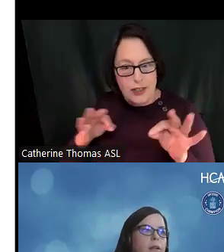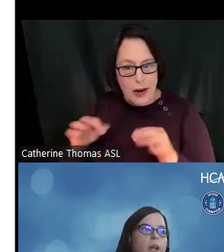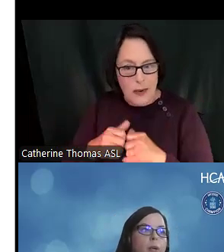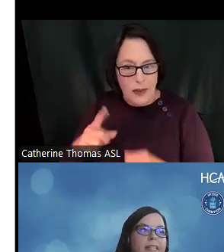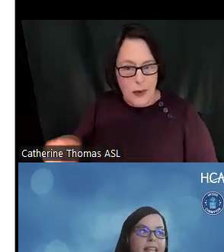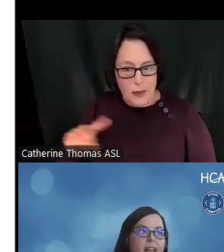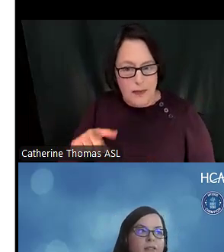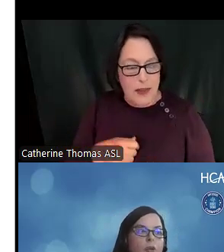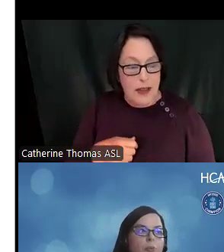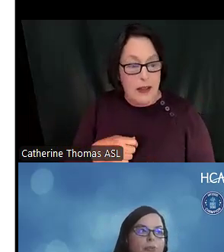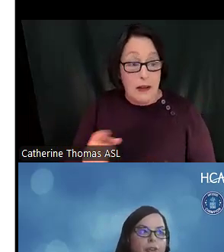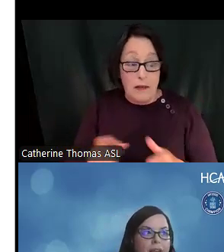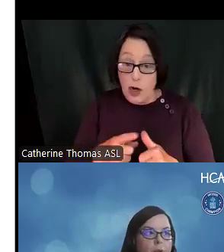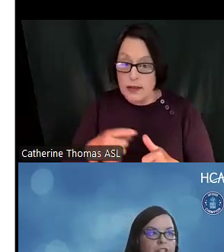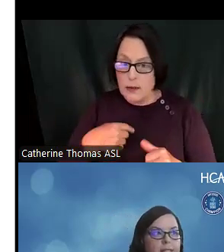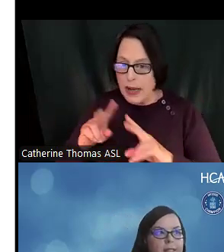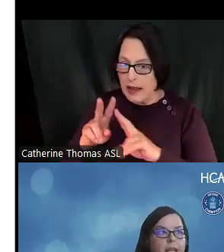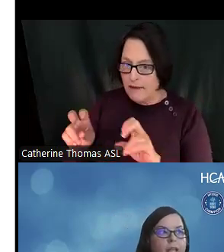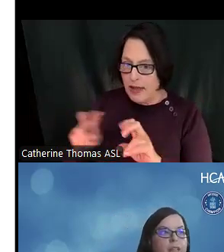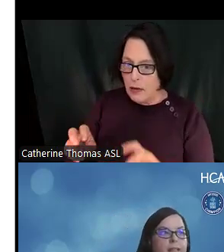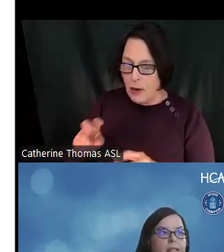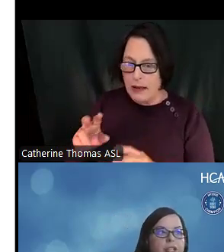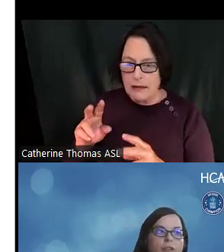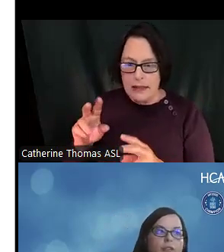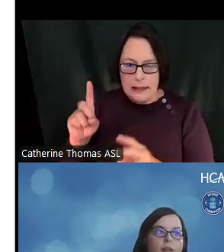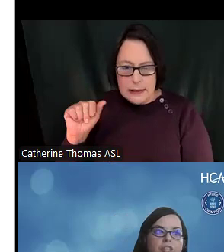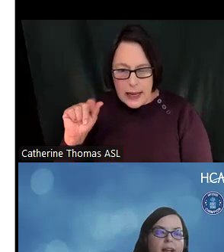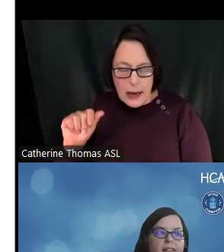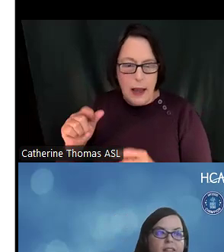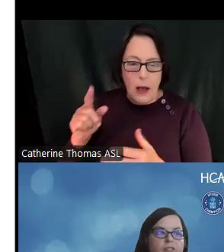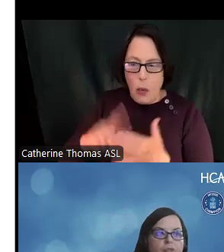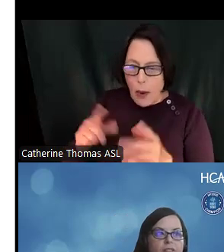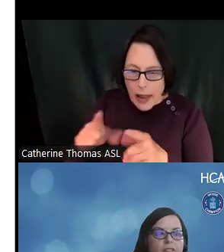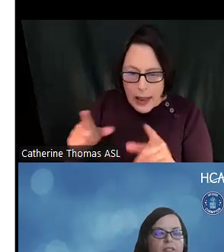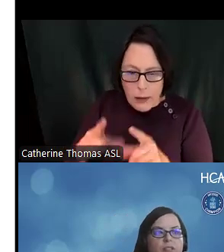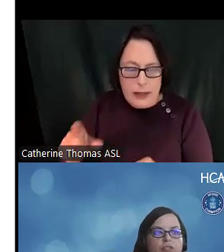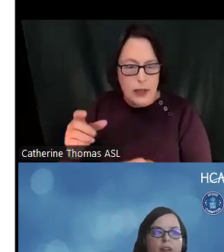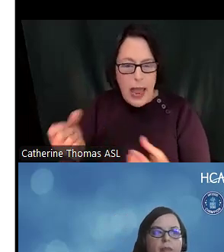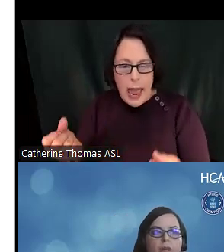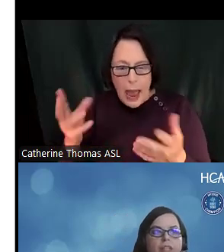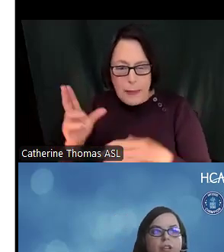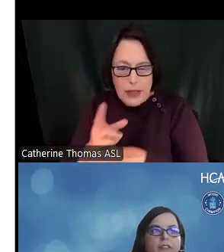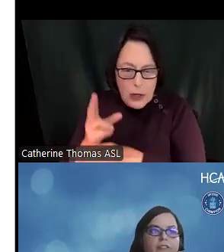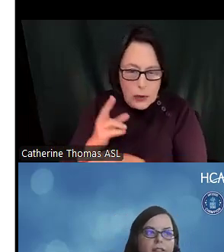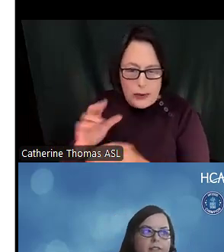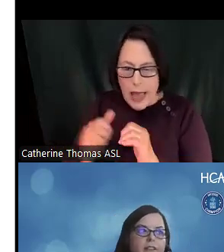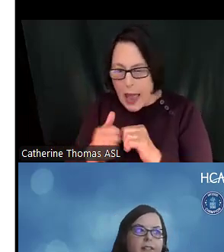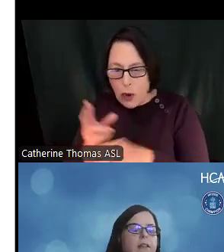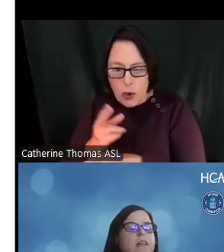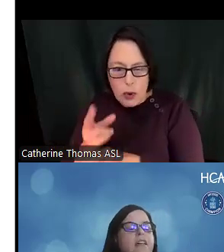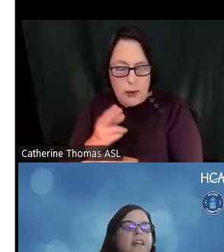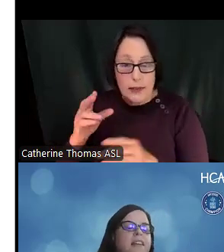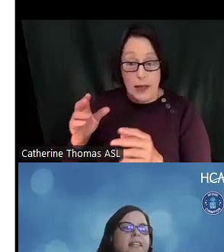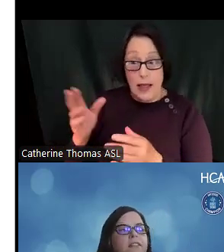One, evaluate data on preferred languages and utilization of language access services to track and monitor